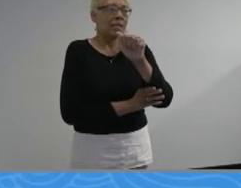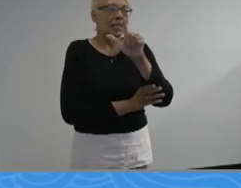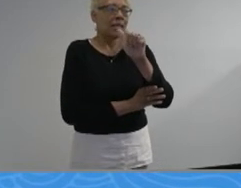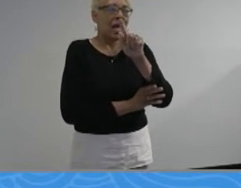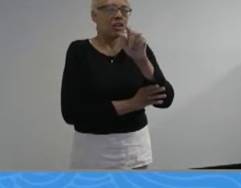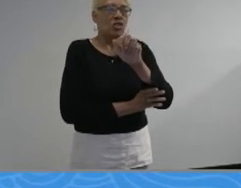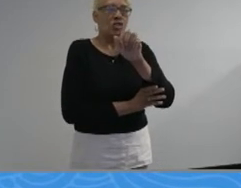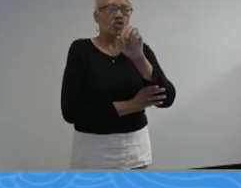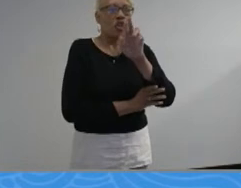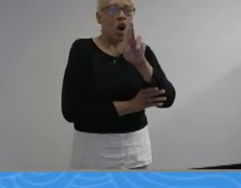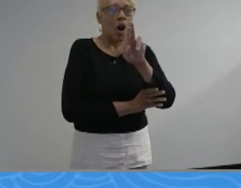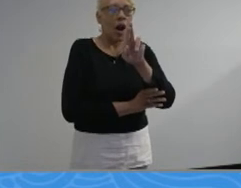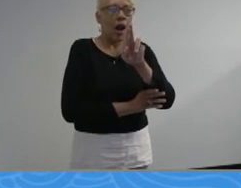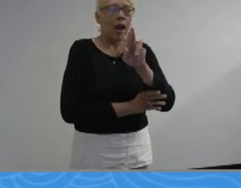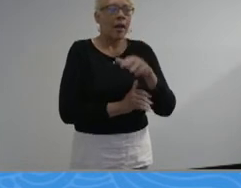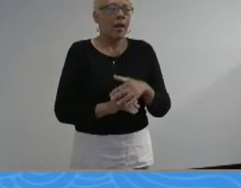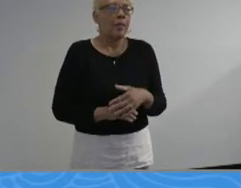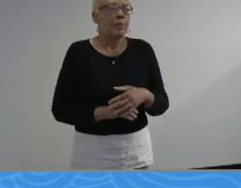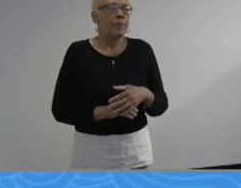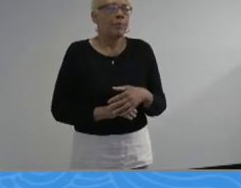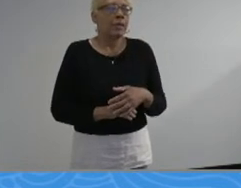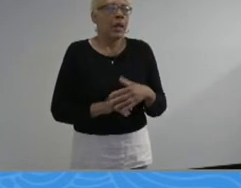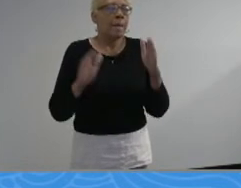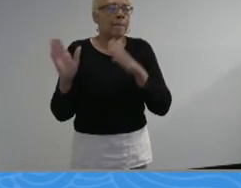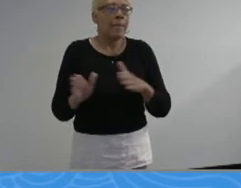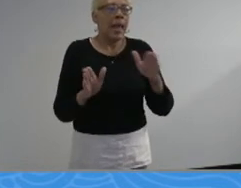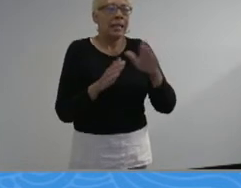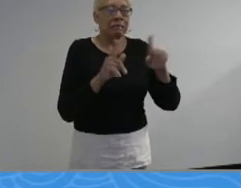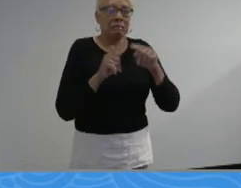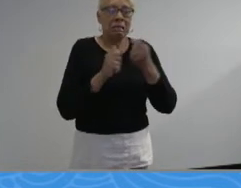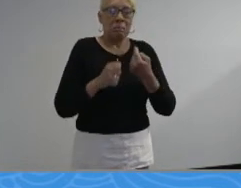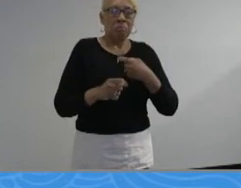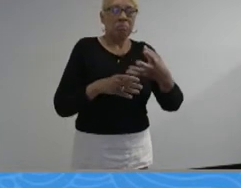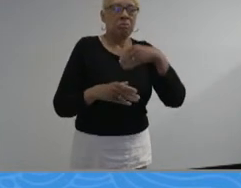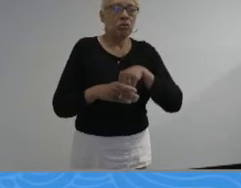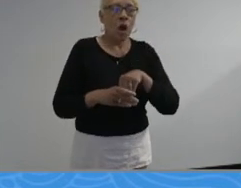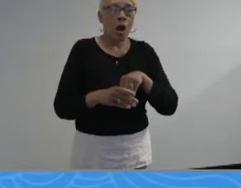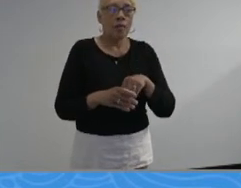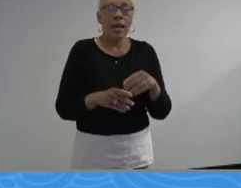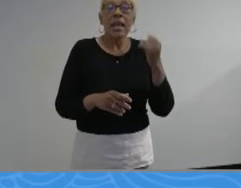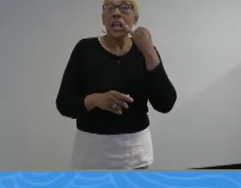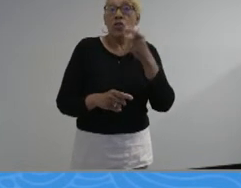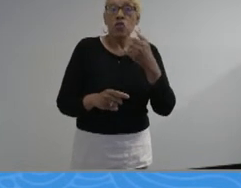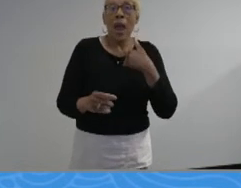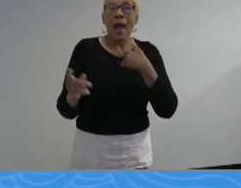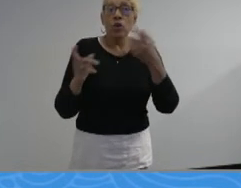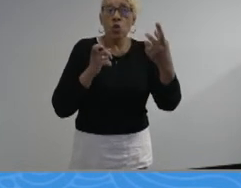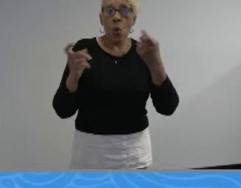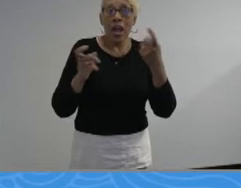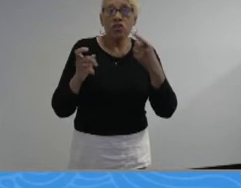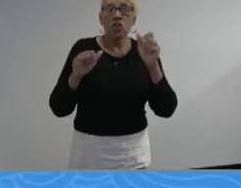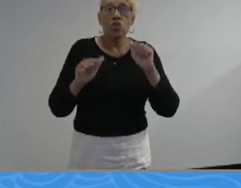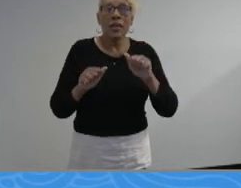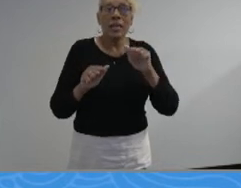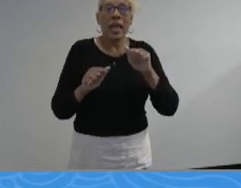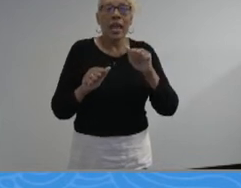team. So I just want to remind everyone, all the participants, that if you have questions, you can put them in the Zoom chat, and you can